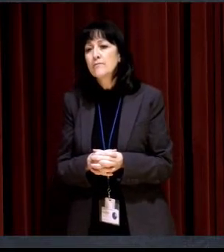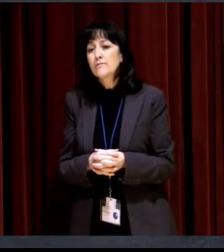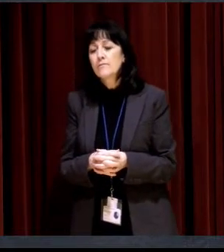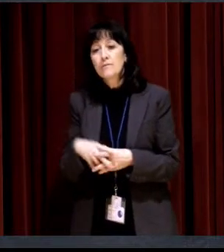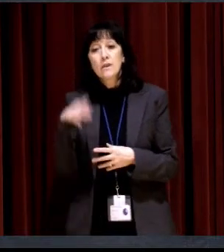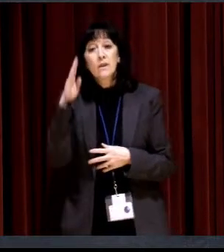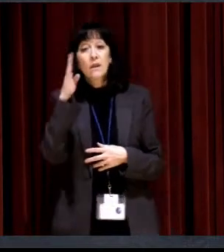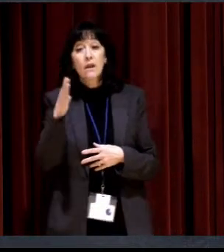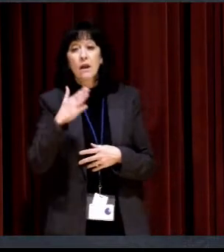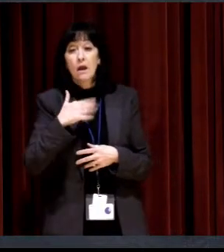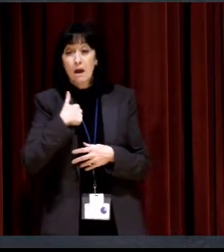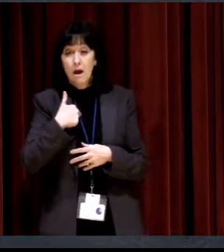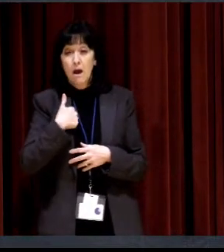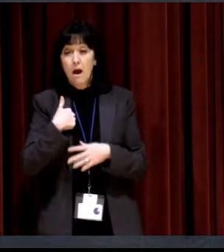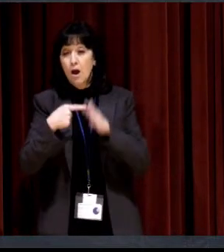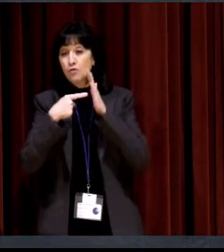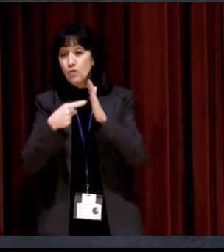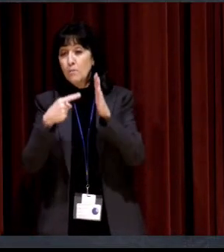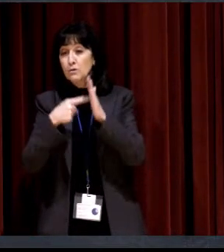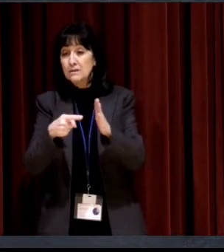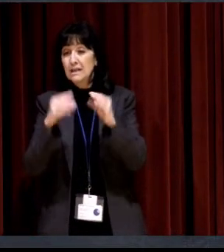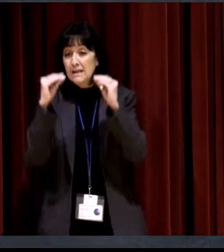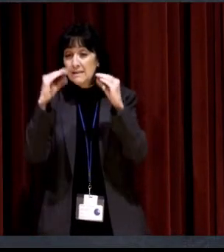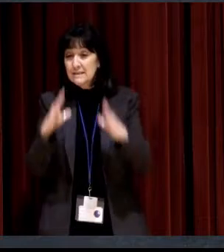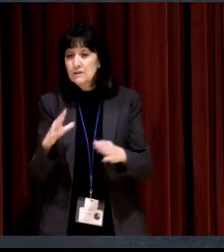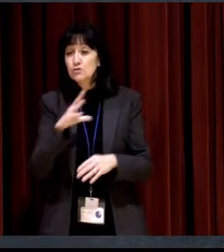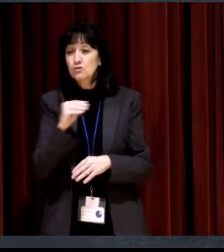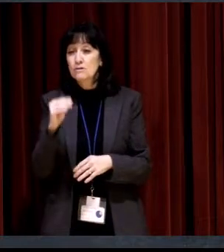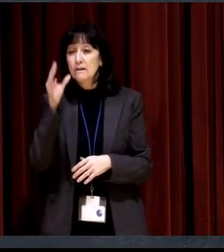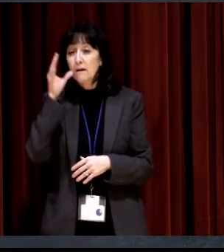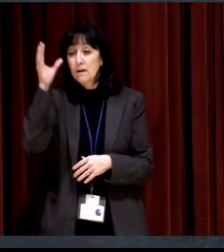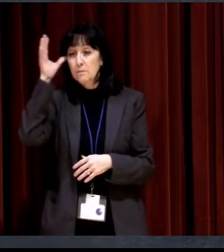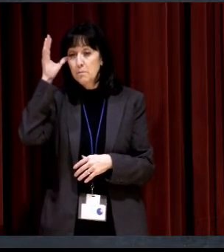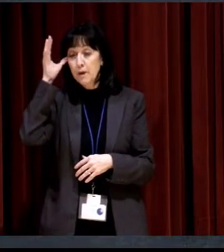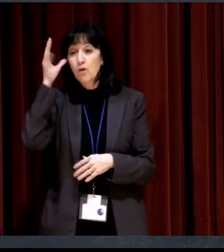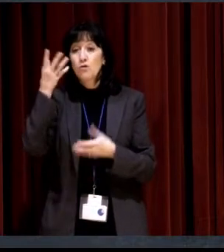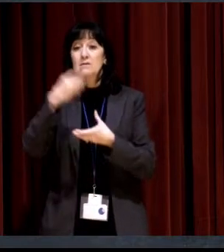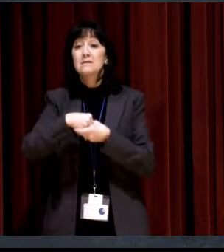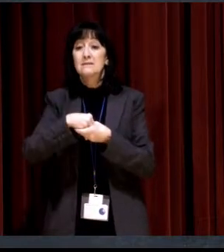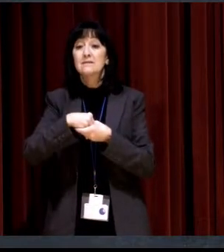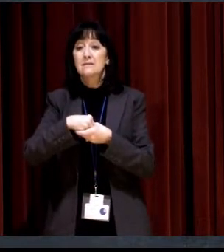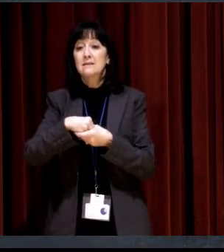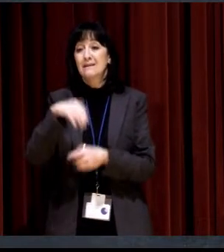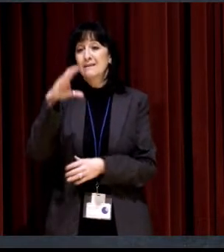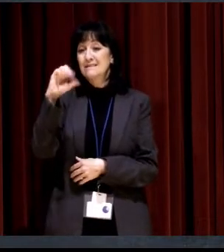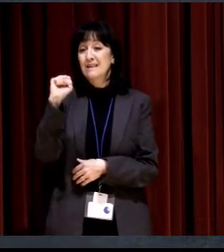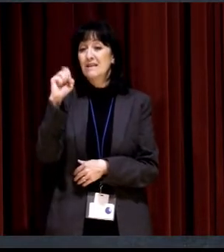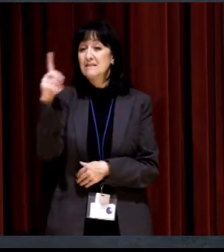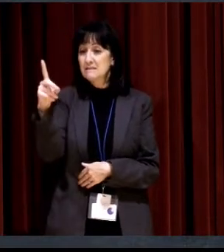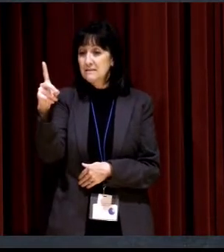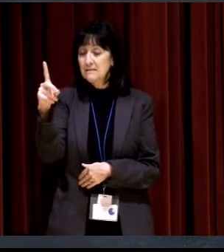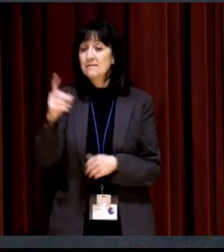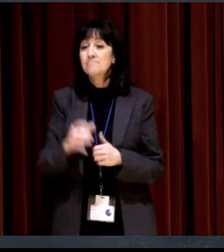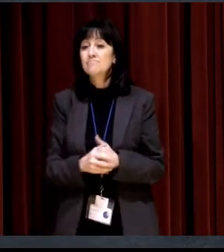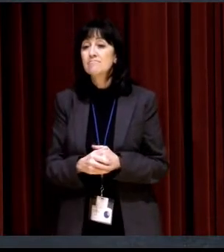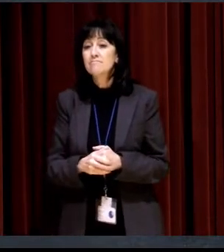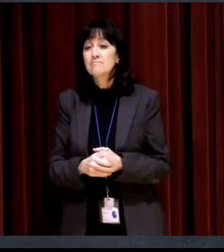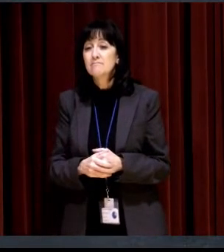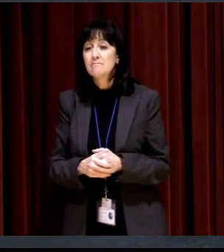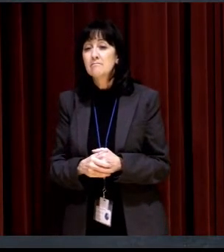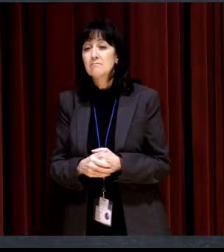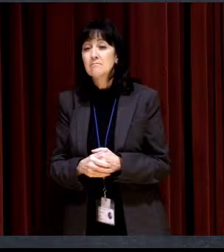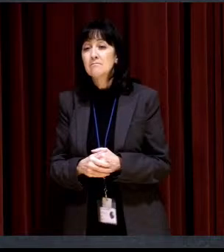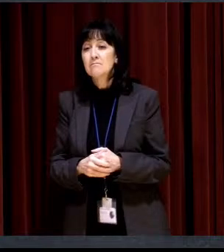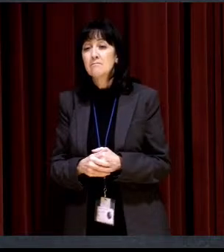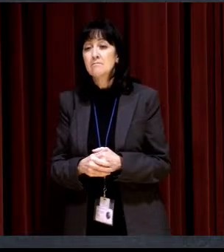the teachers and parents in Christina district. And